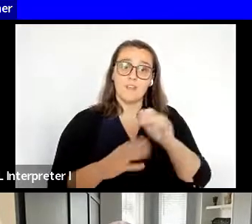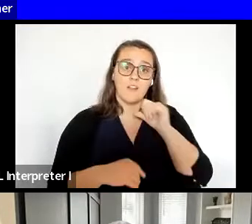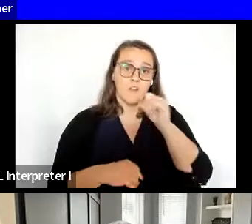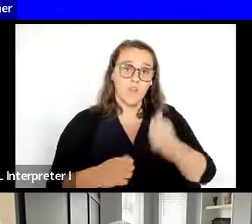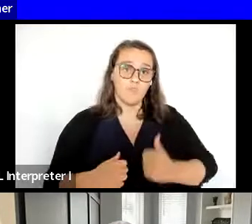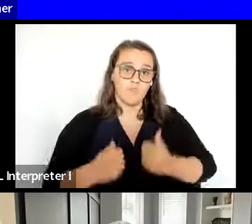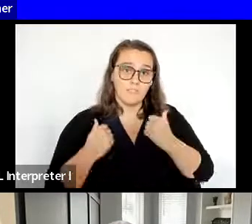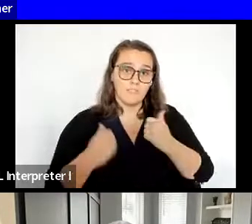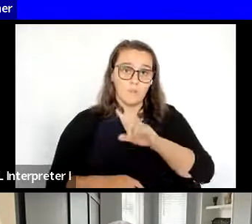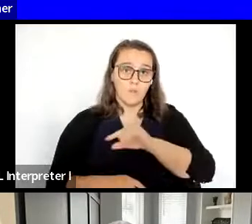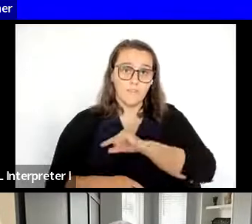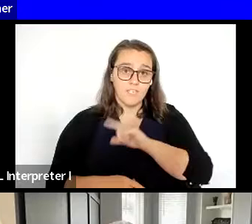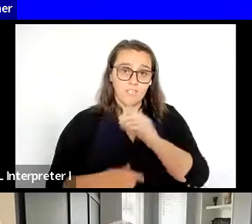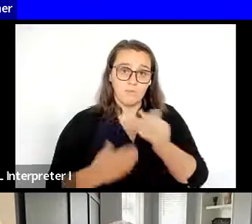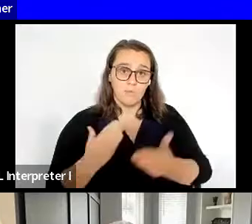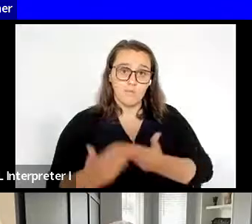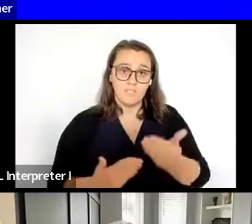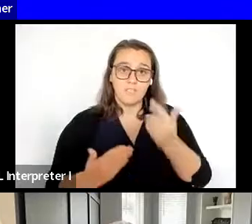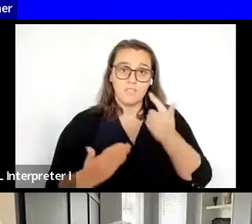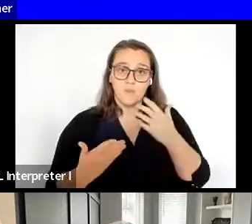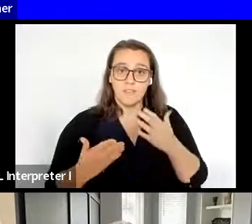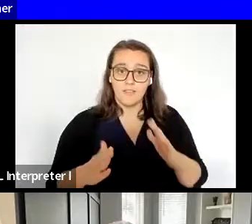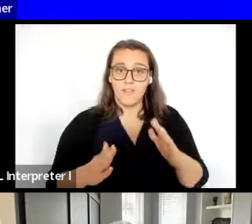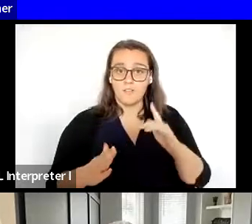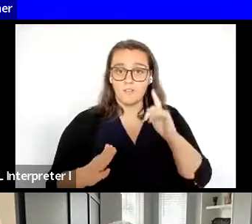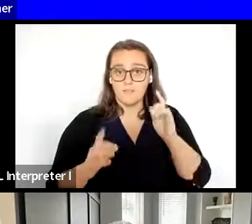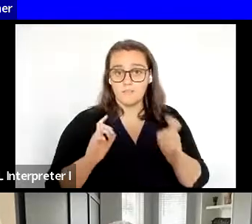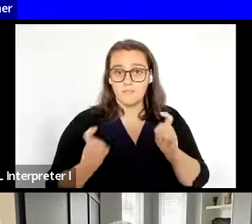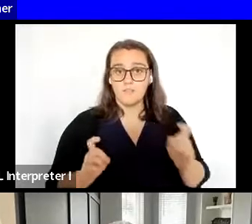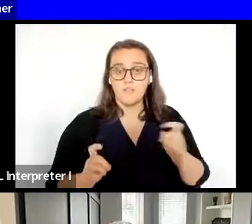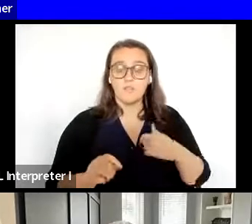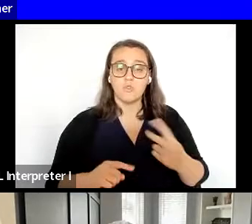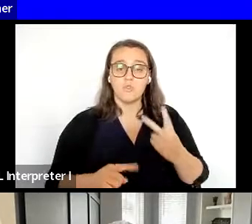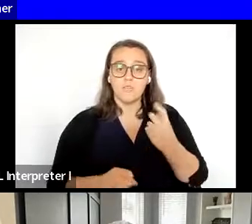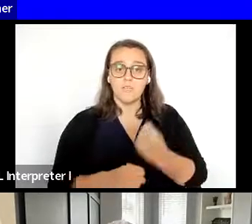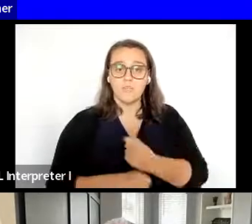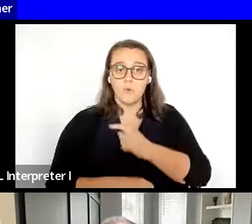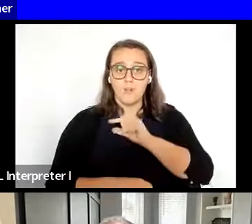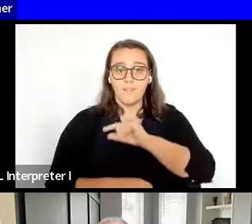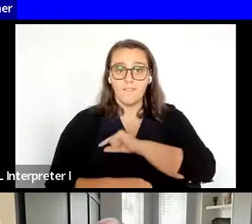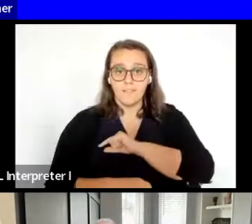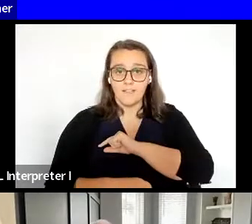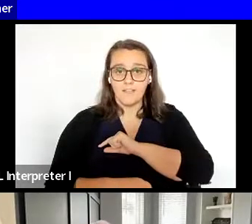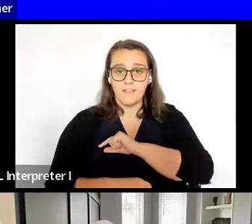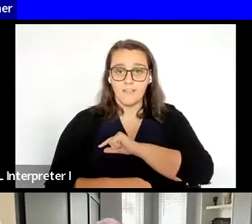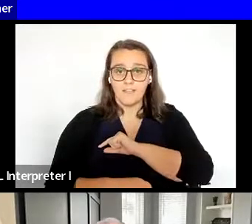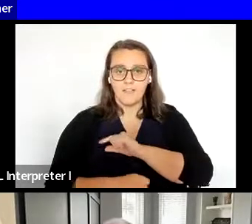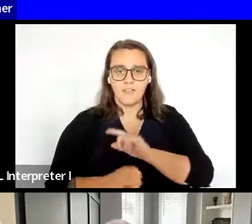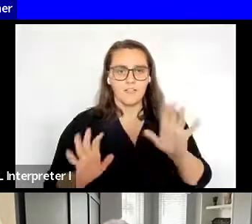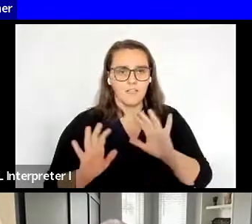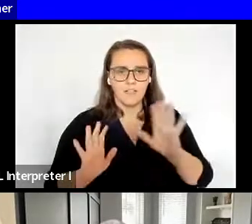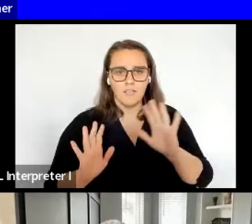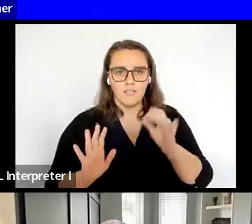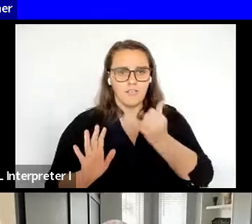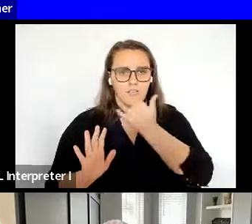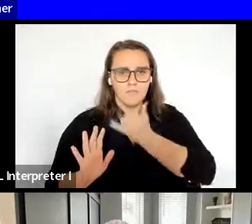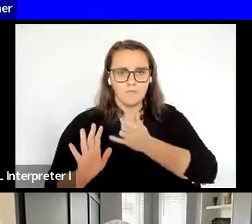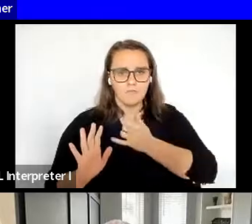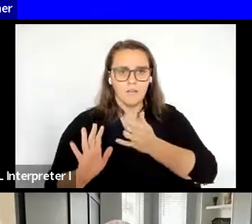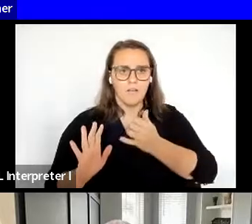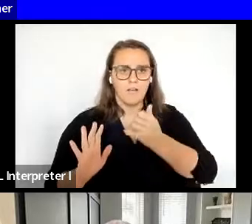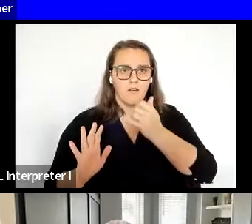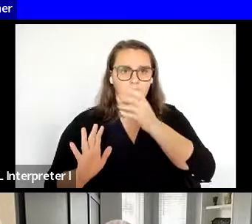for the issuance of 2-year qualifying. I'm sorry, no, I misspoke. Creates a